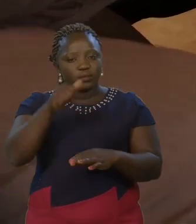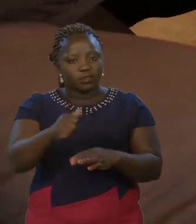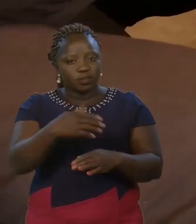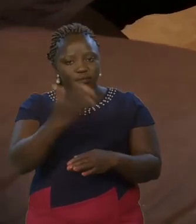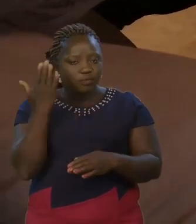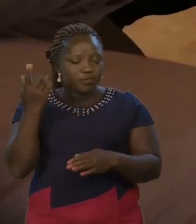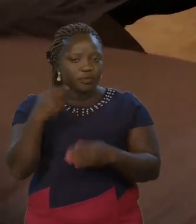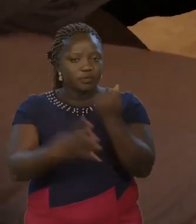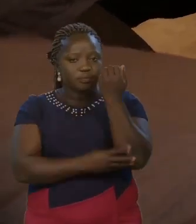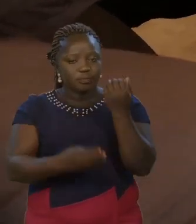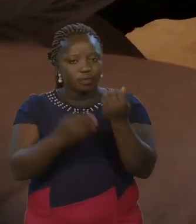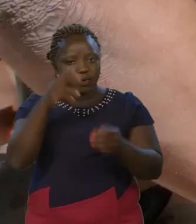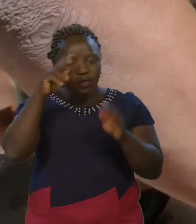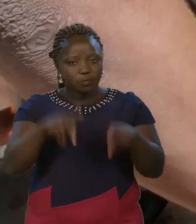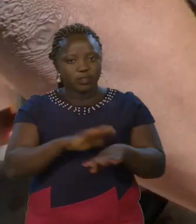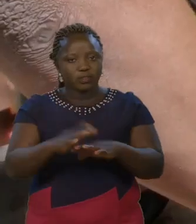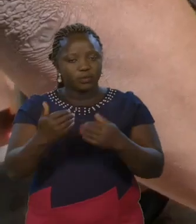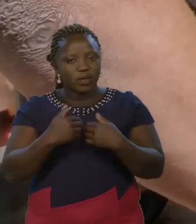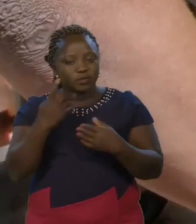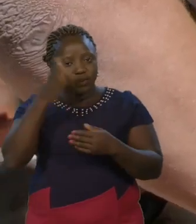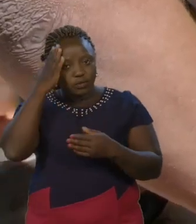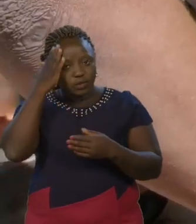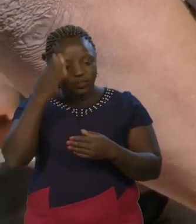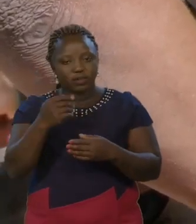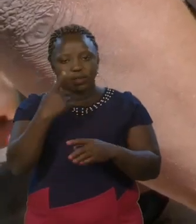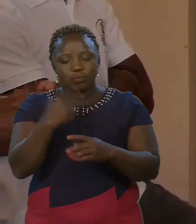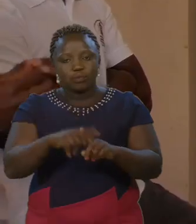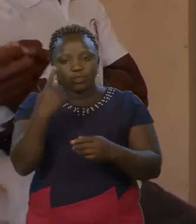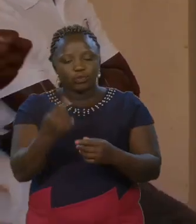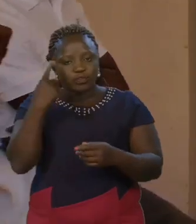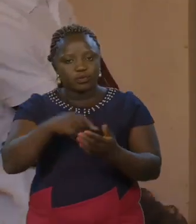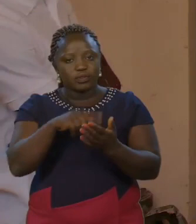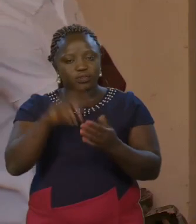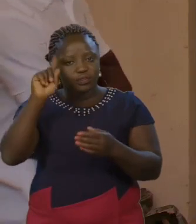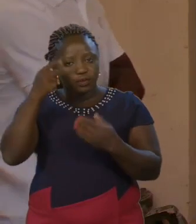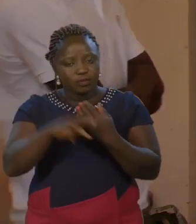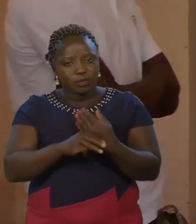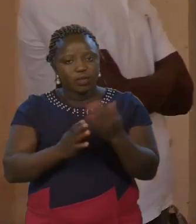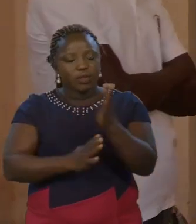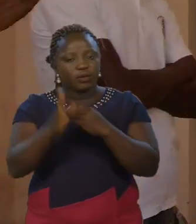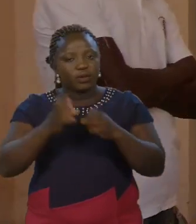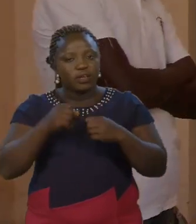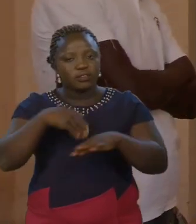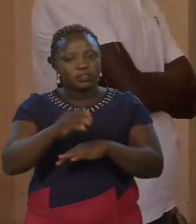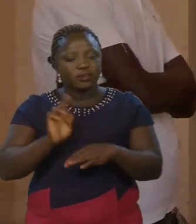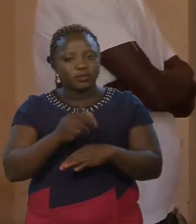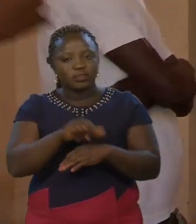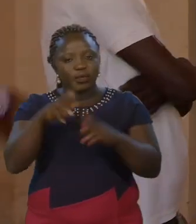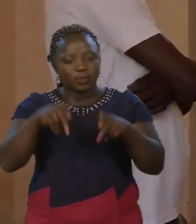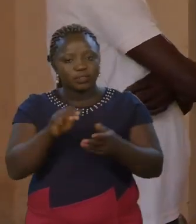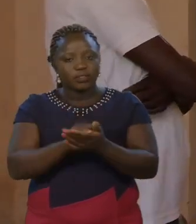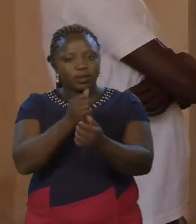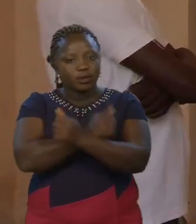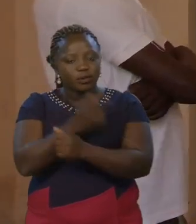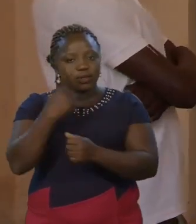the poor man has no knowledge of government's interventions, except for this government. God has sent us a person who loves the masses and cares